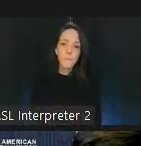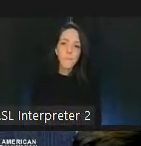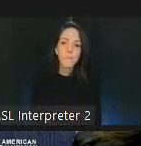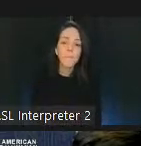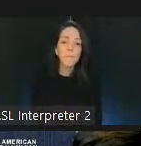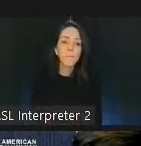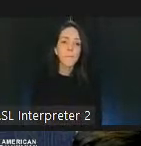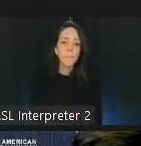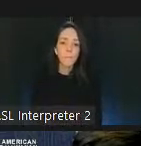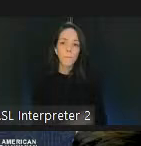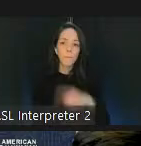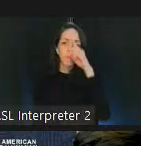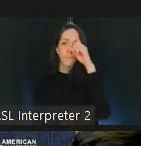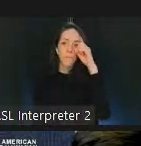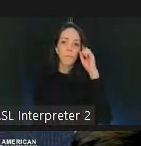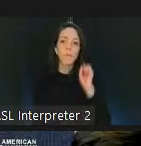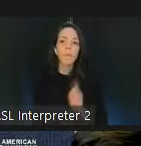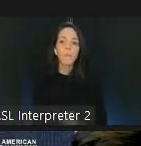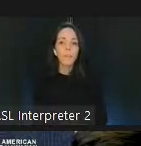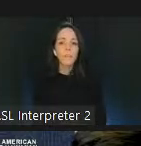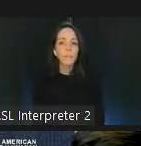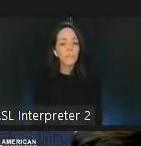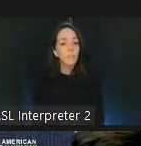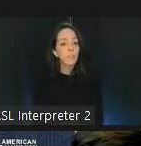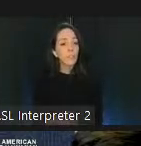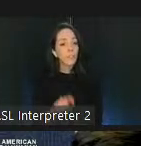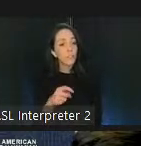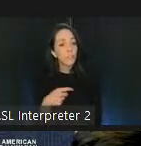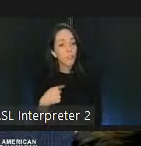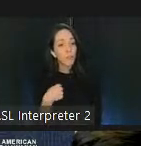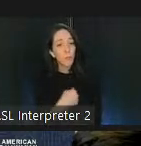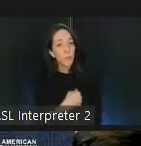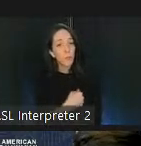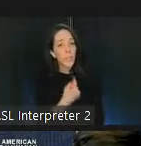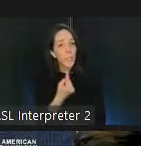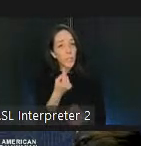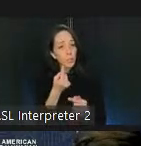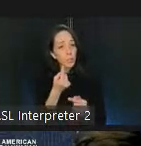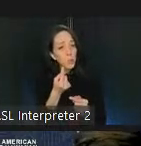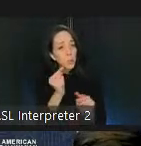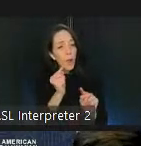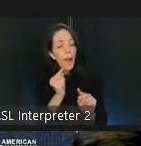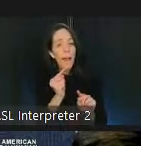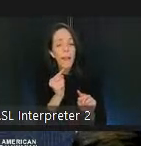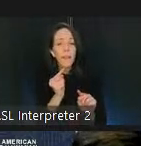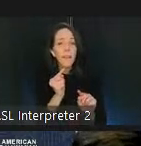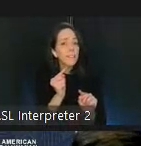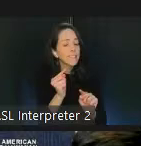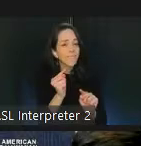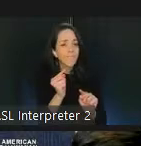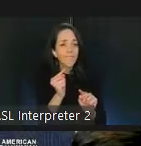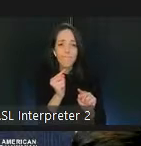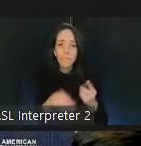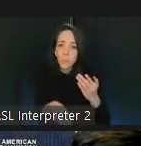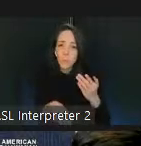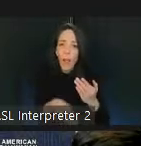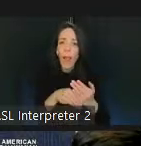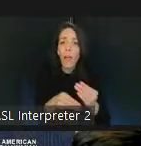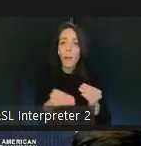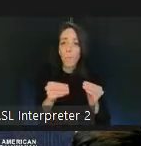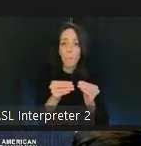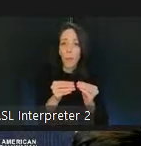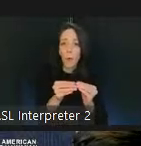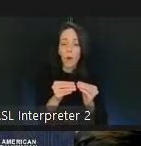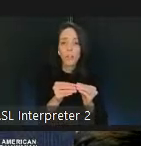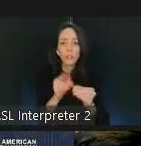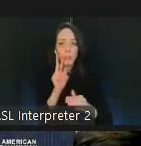you. Should we cut deeper than the 30 million to adjust for what, in my opinion, might be a pretty